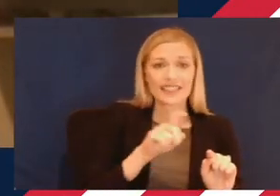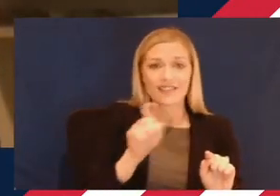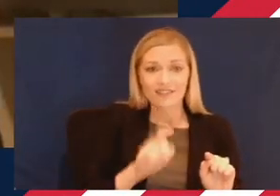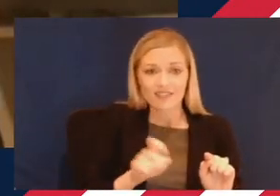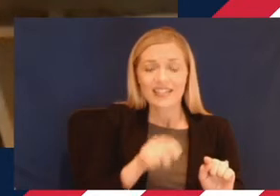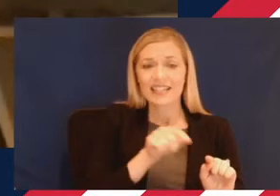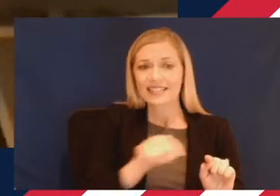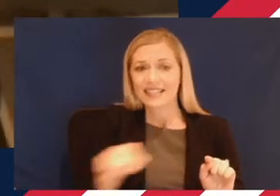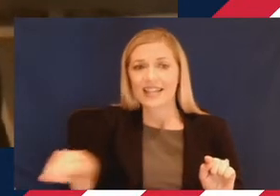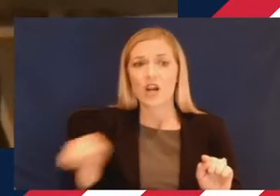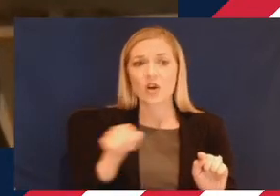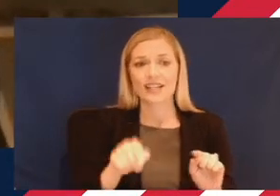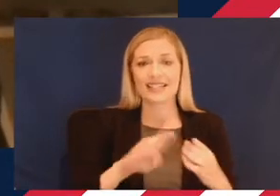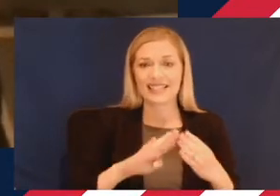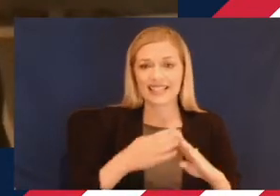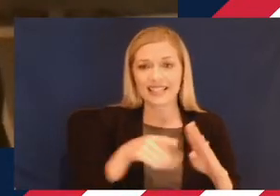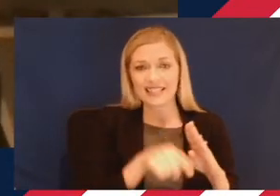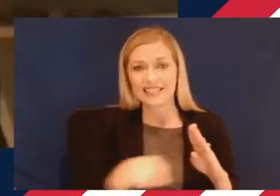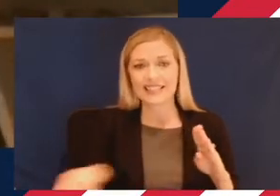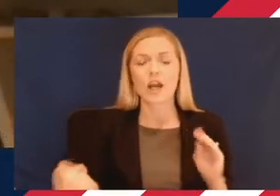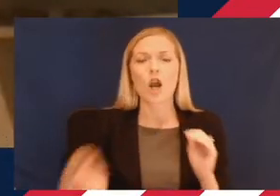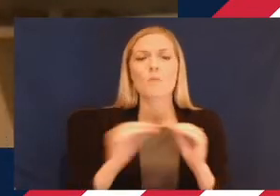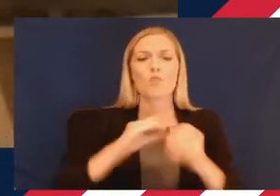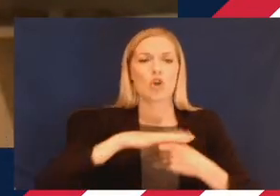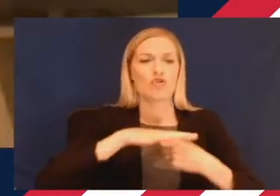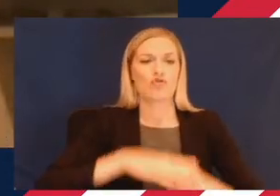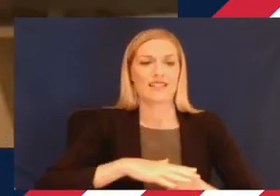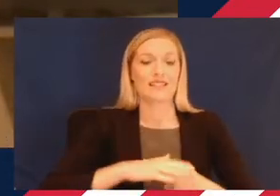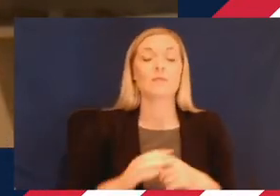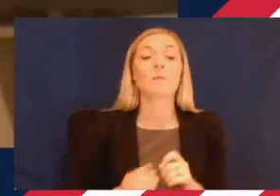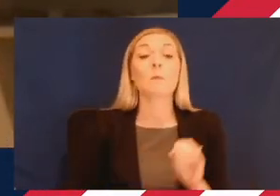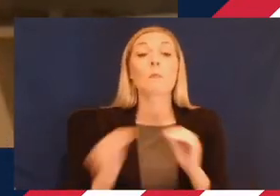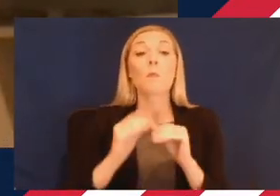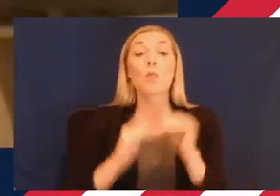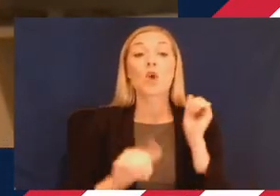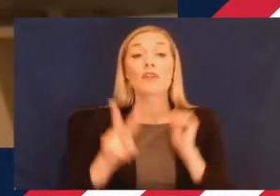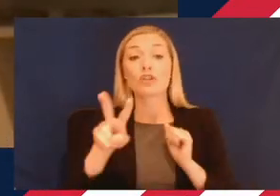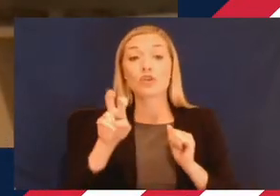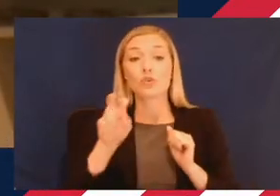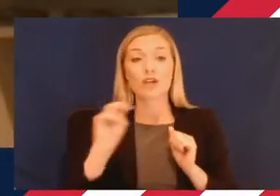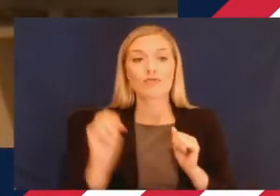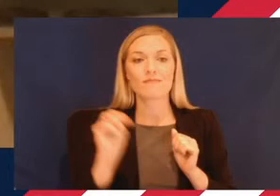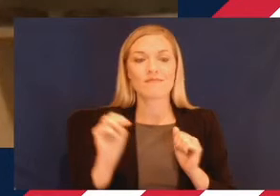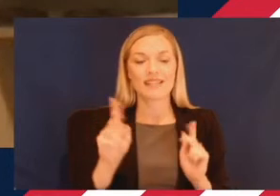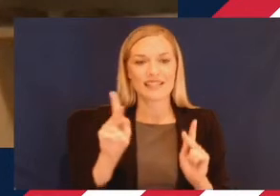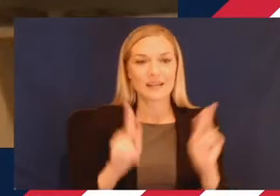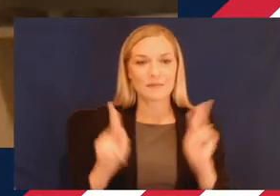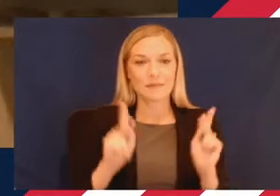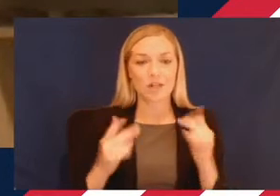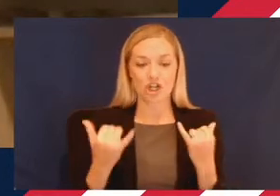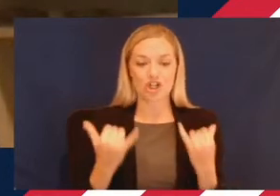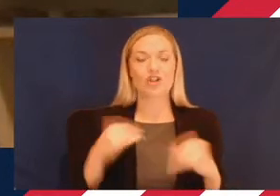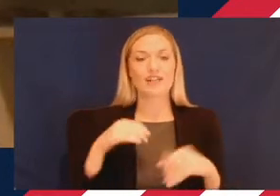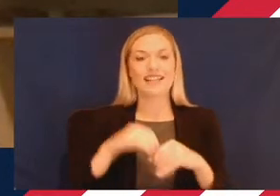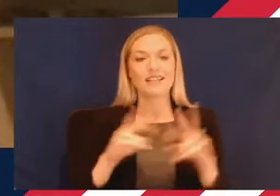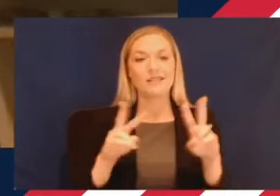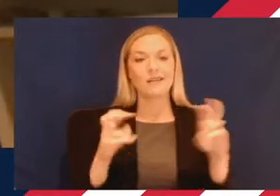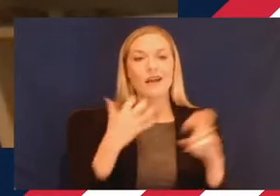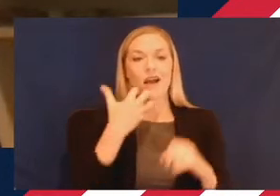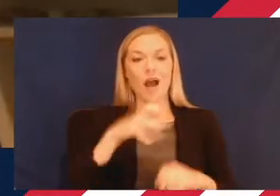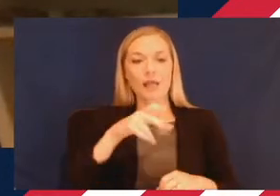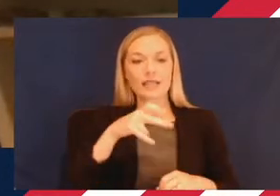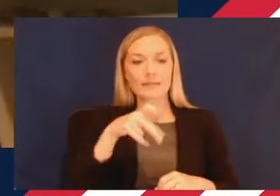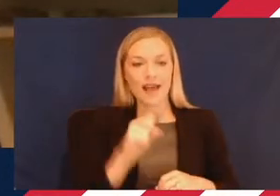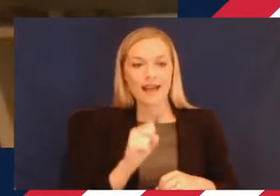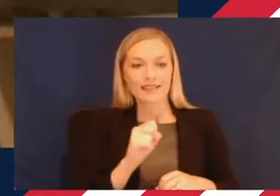than 200 million people, are currently in the middle of virus hotspots, and approximately 95% of the population remains vulnerable to